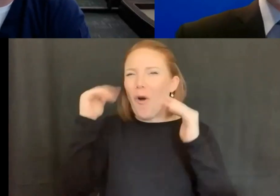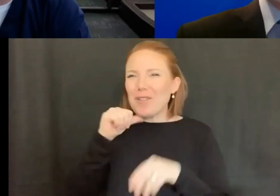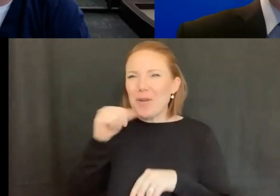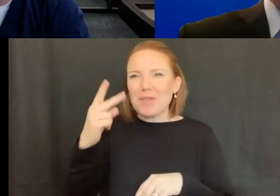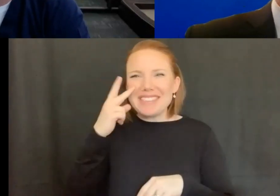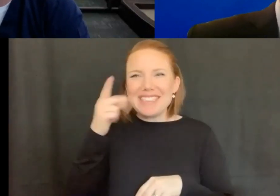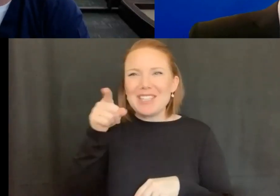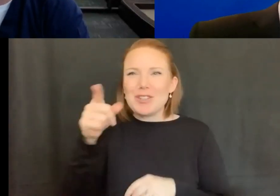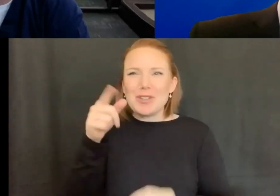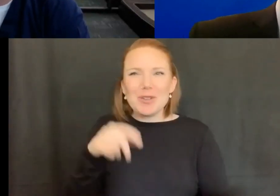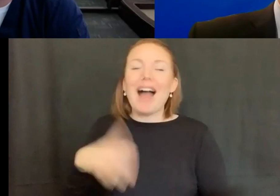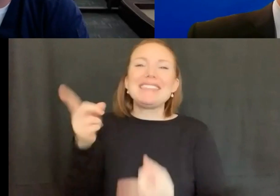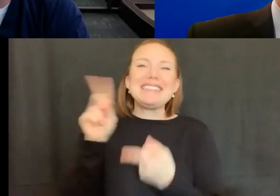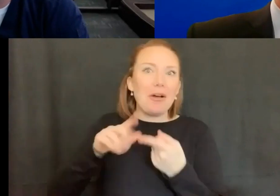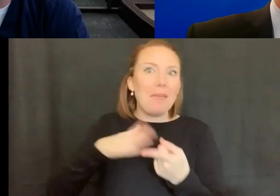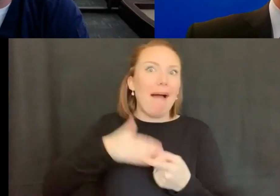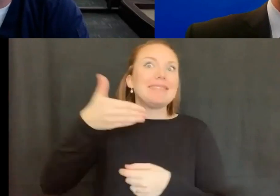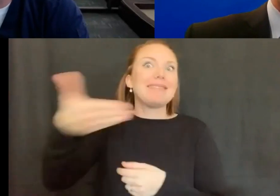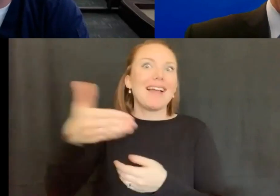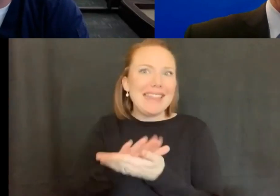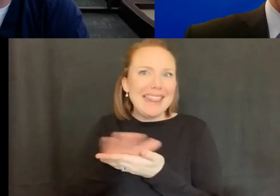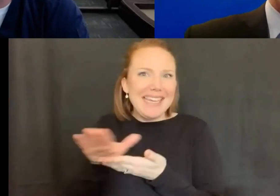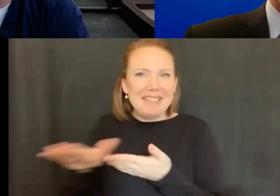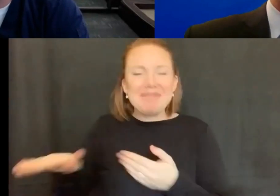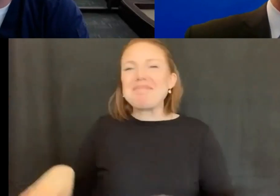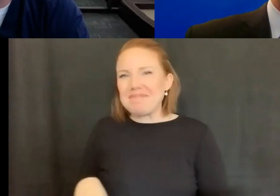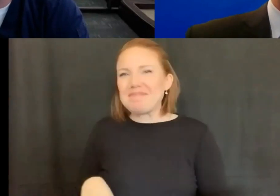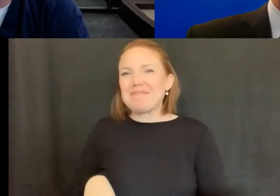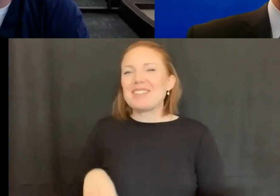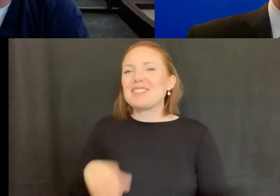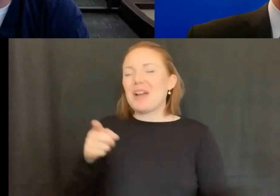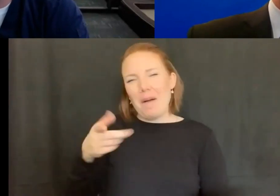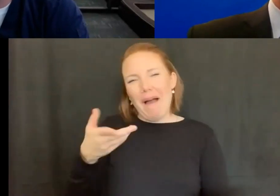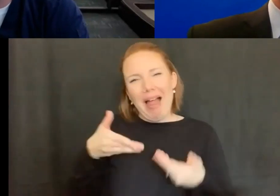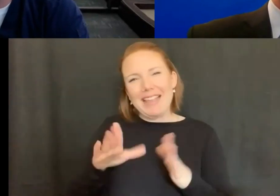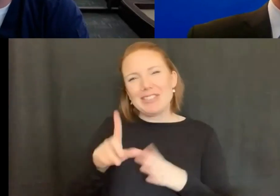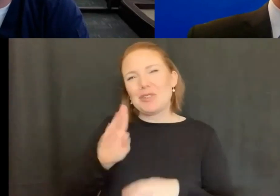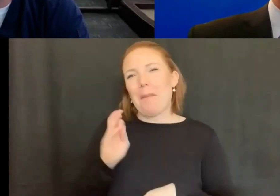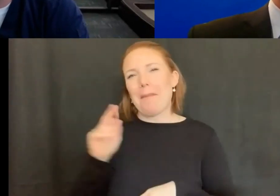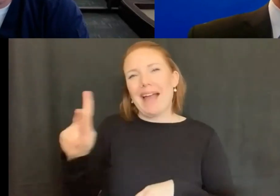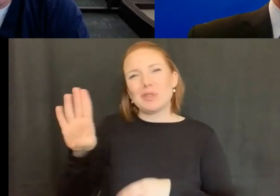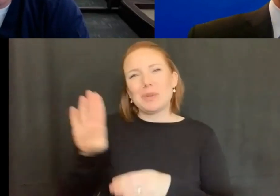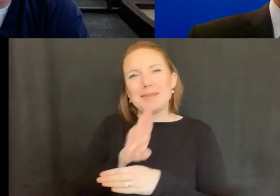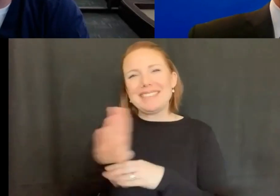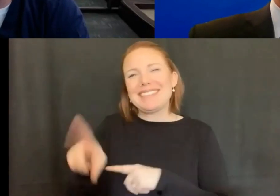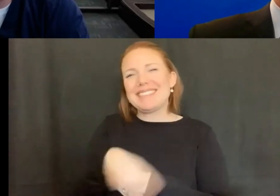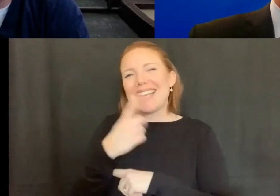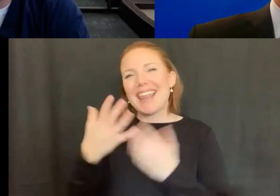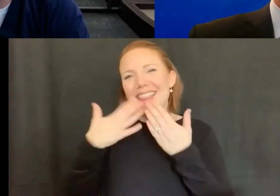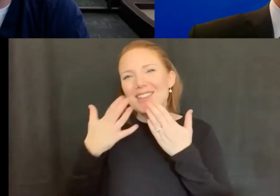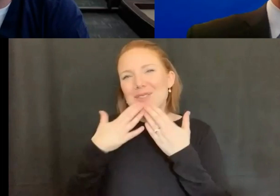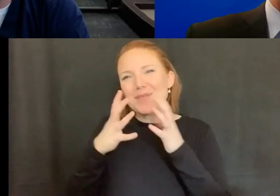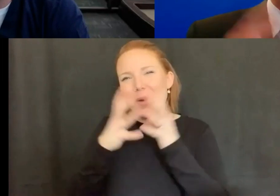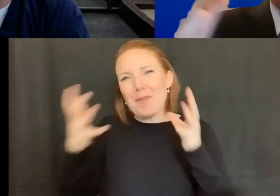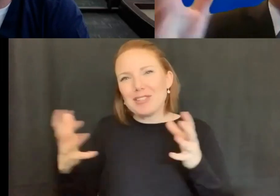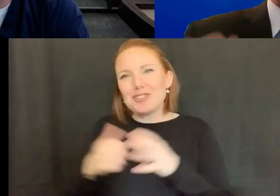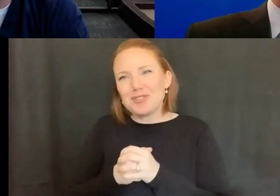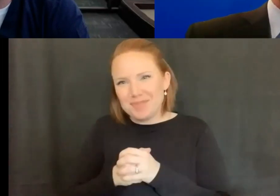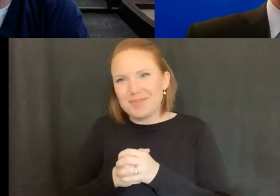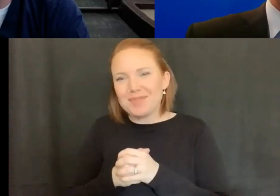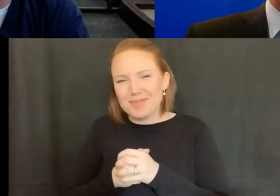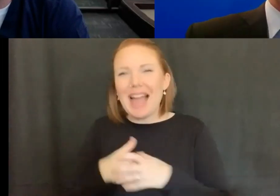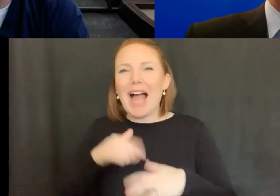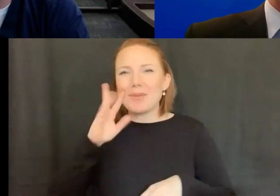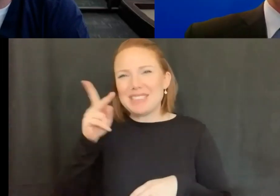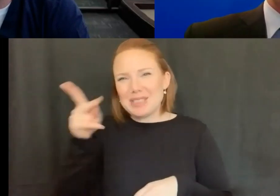cleaning. And so I'll let you get back to your busy day. Thank you so much. And I will see you